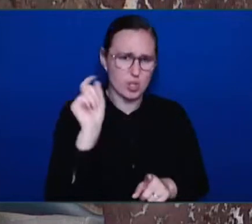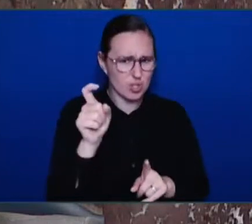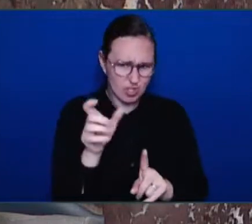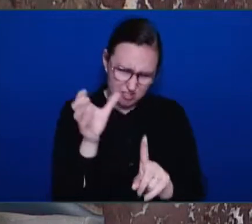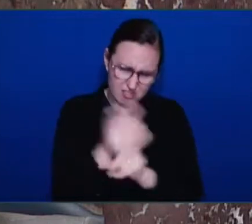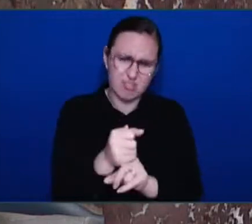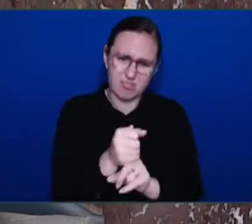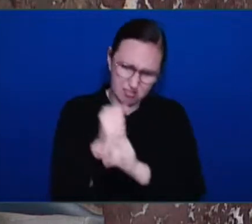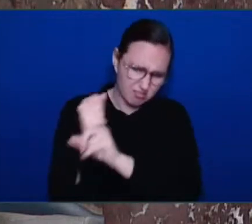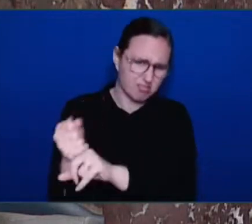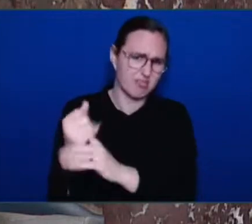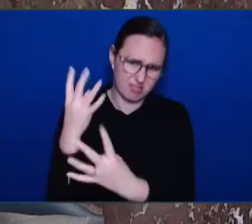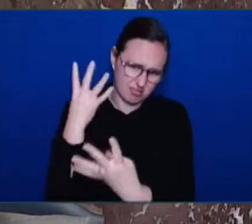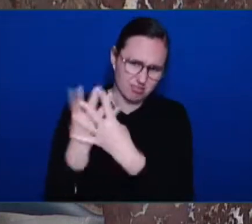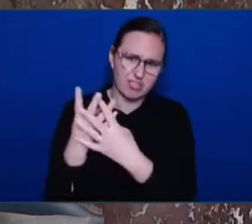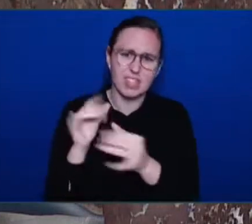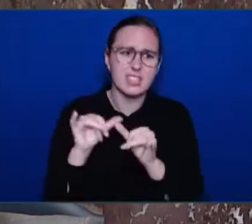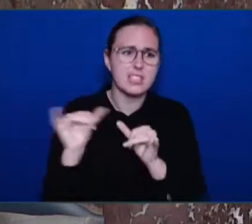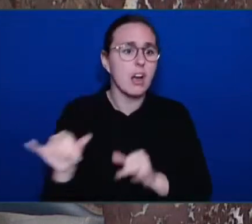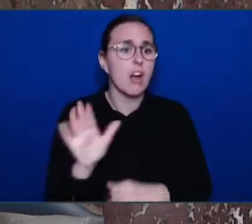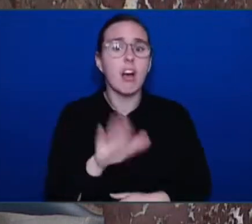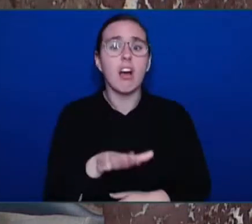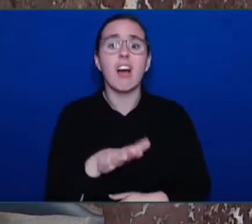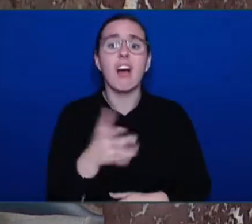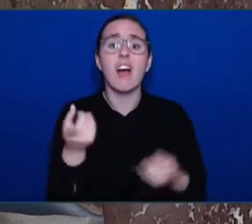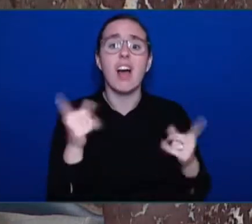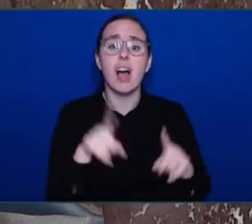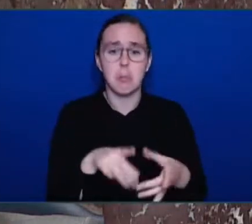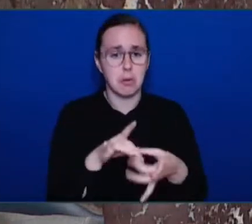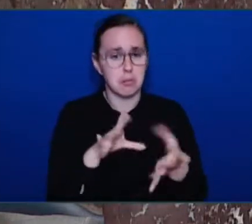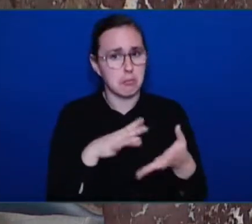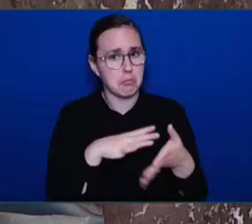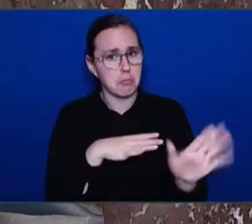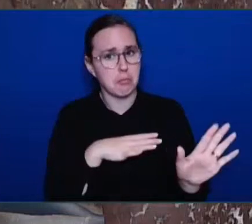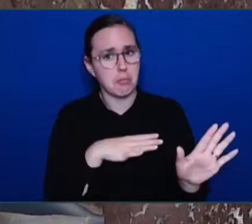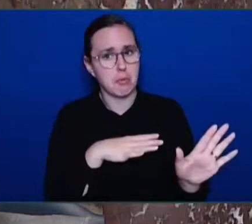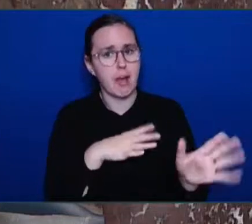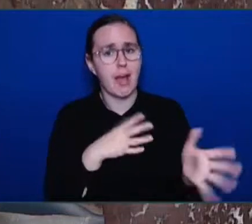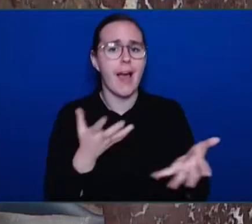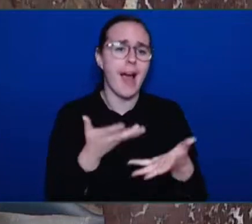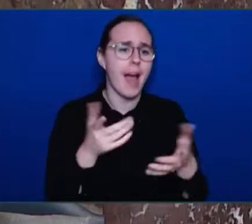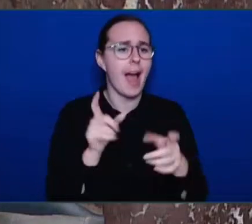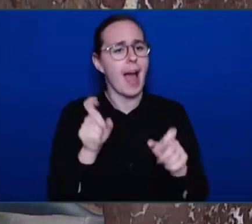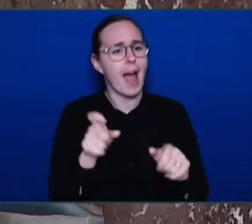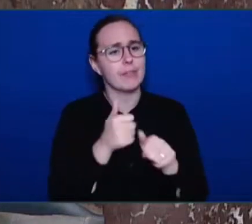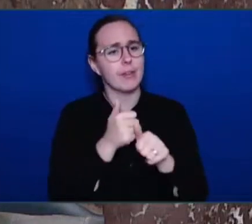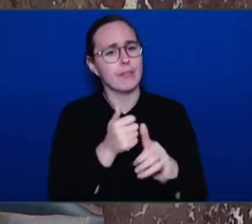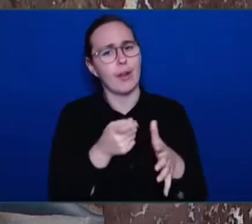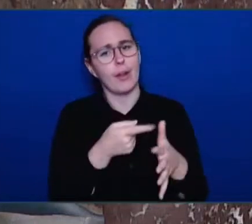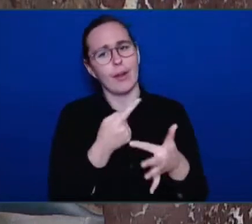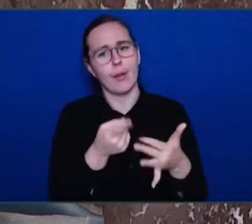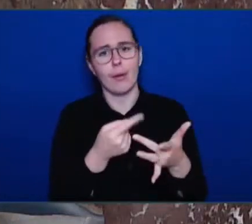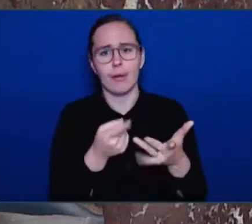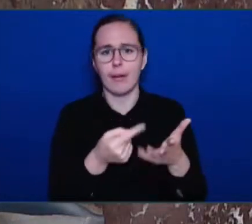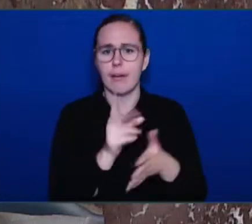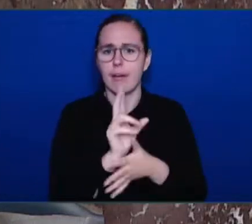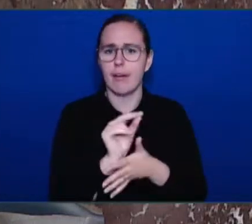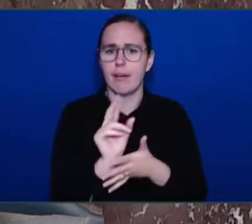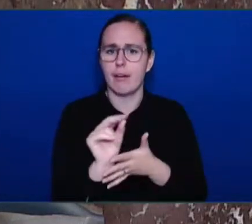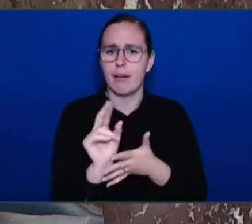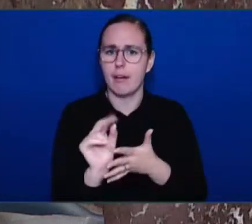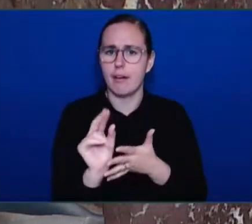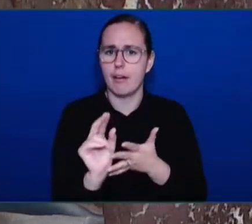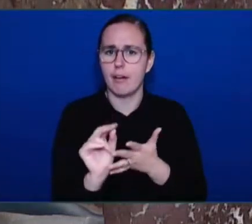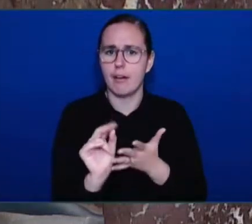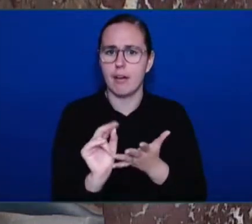he violates those conditions, he faces no consequences. So typical. When